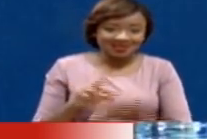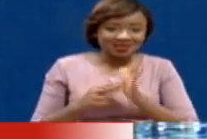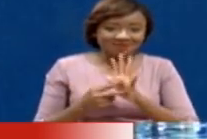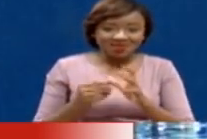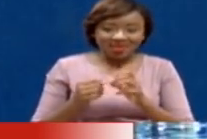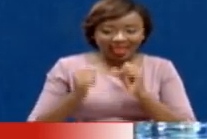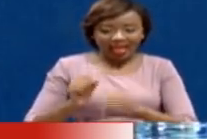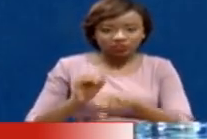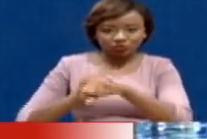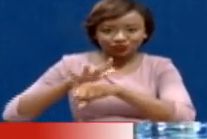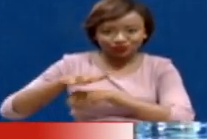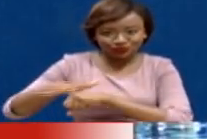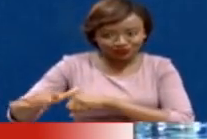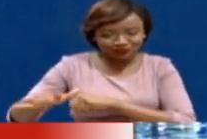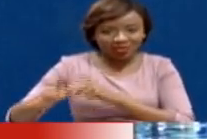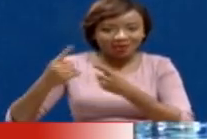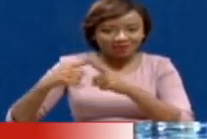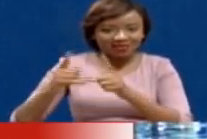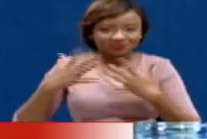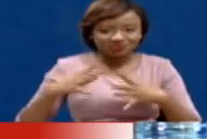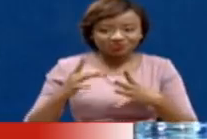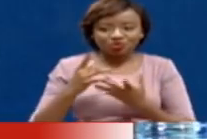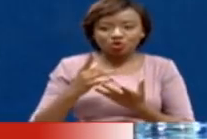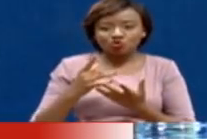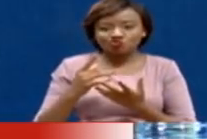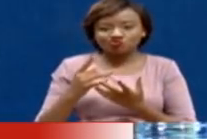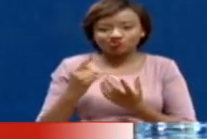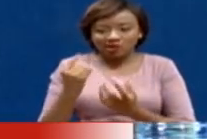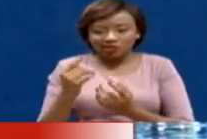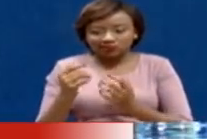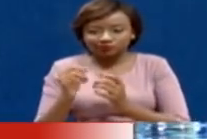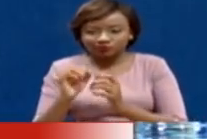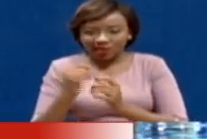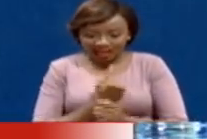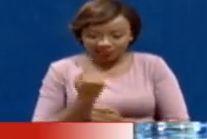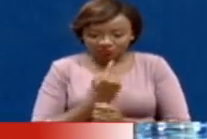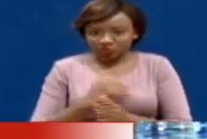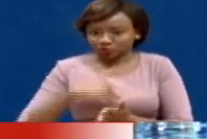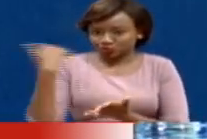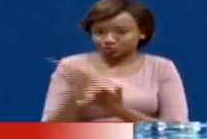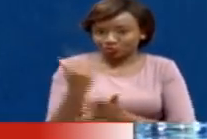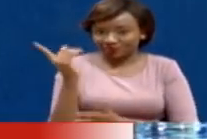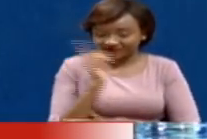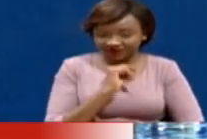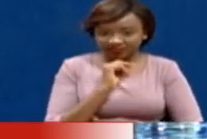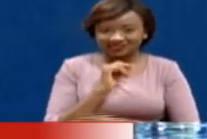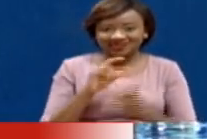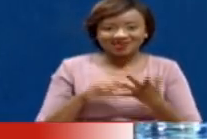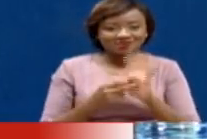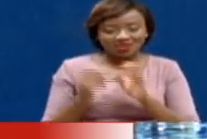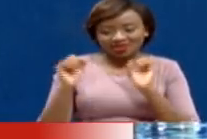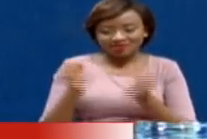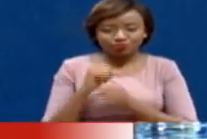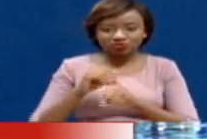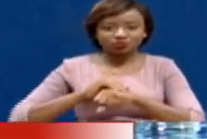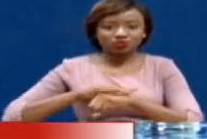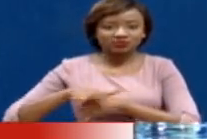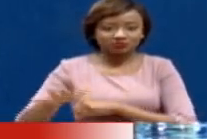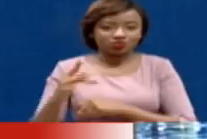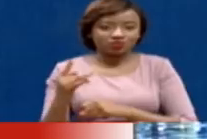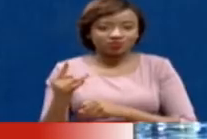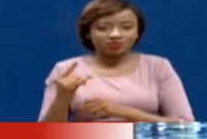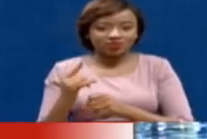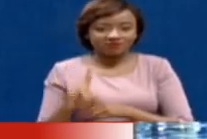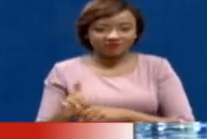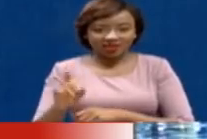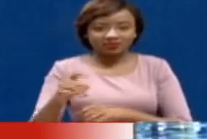the disease to other people, or the people who have been removed into quarantine and isolation are then not able to transmit the disease